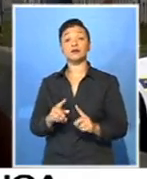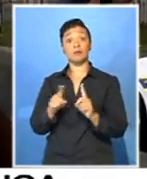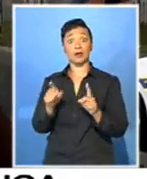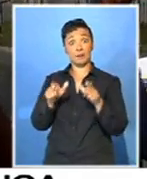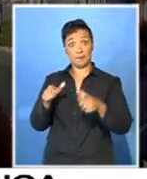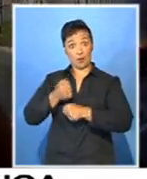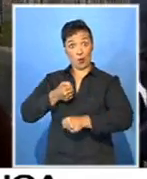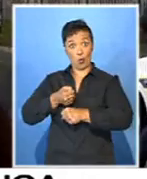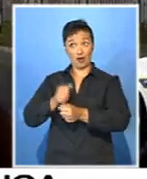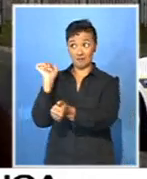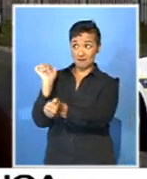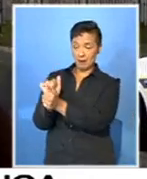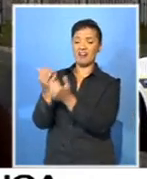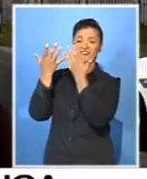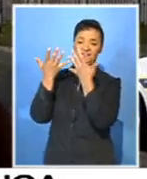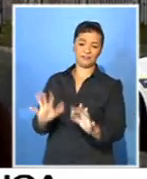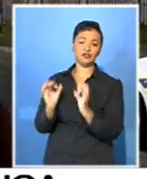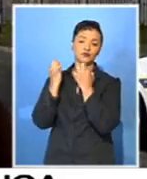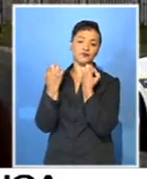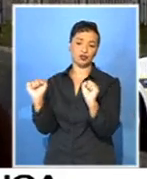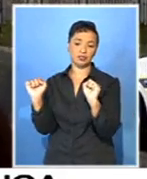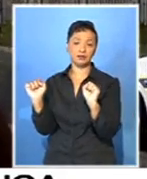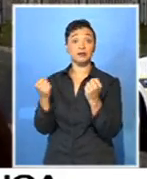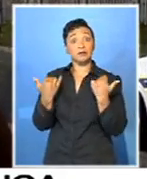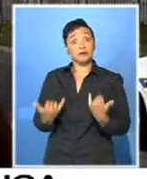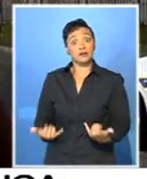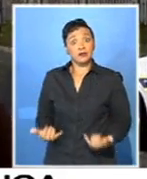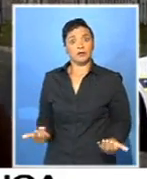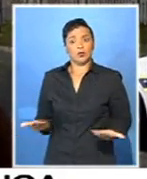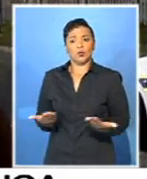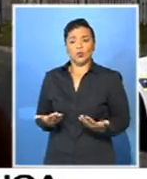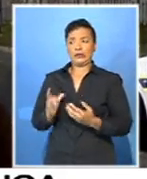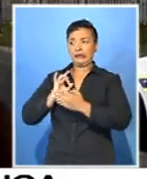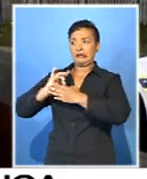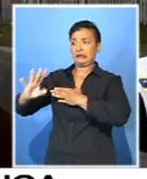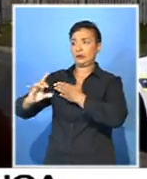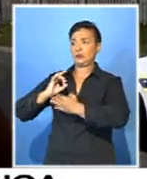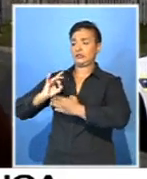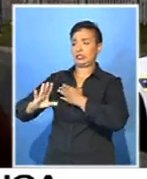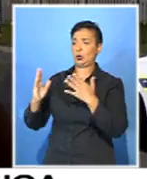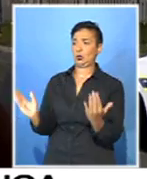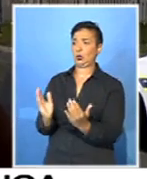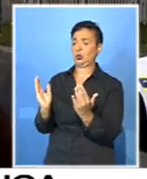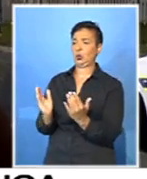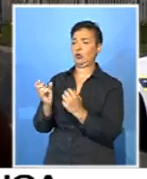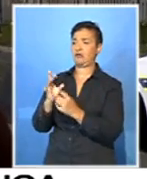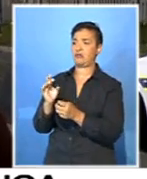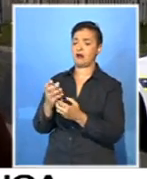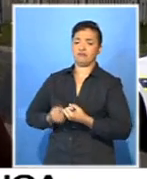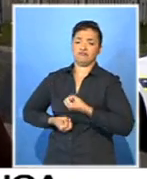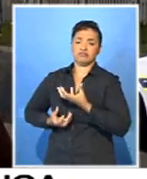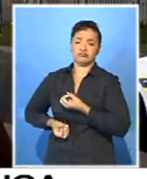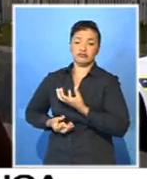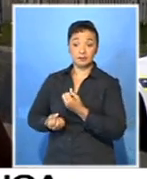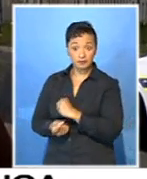were unharmed and they have now been released. They are currently in a debriefing session, we understand. But what we